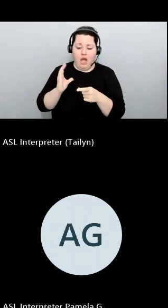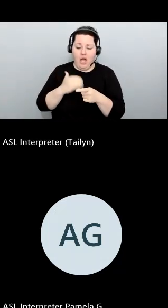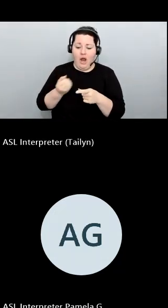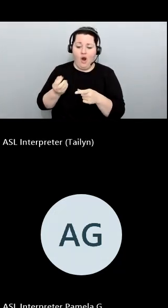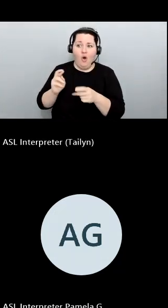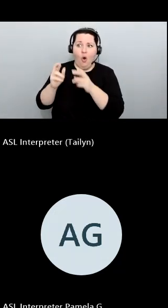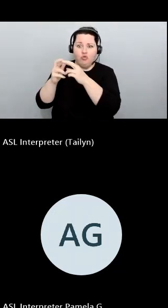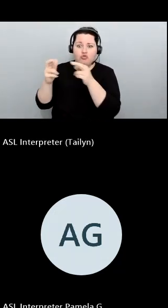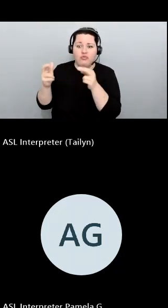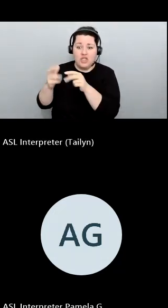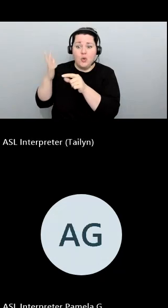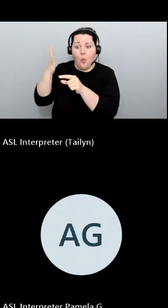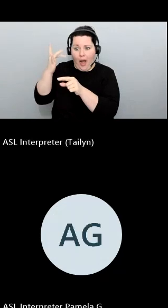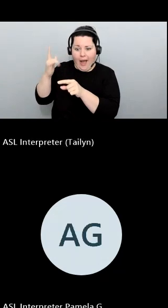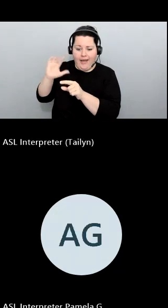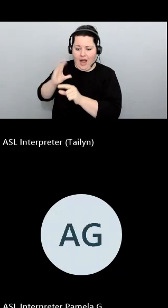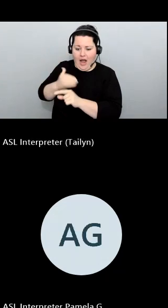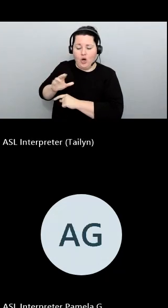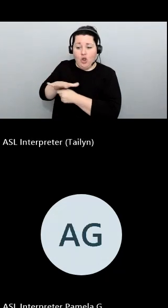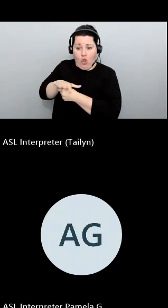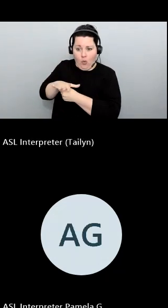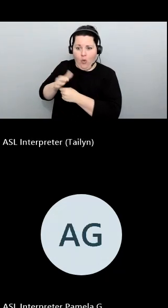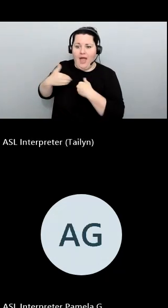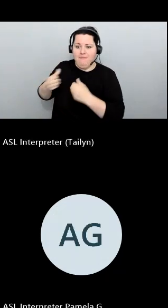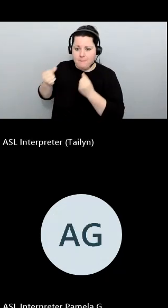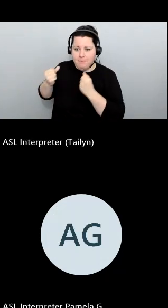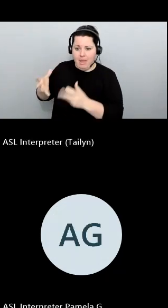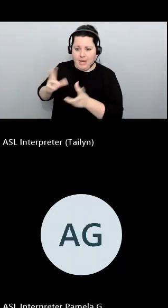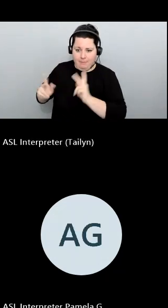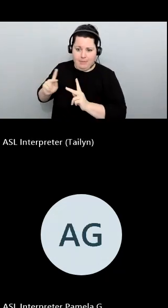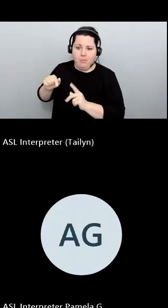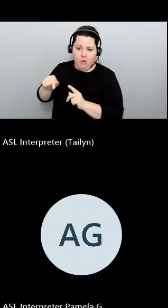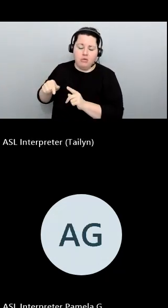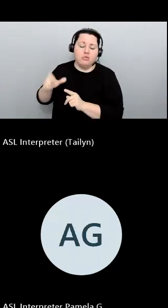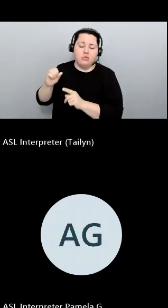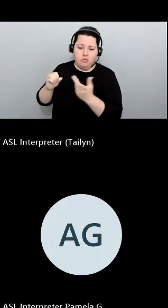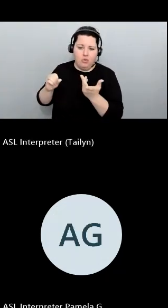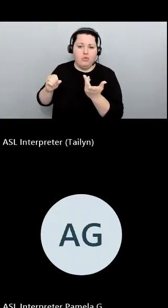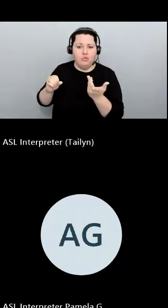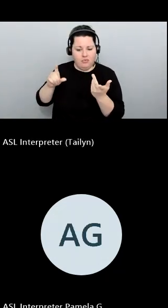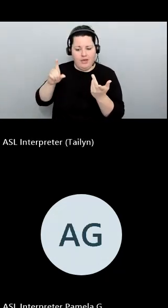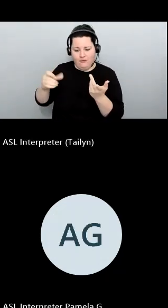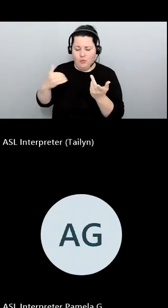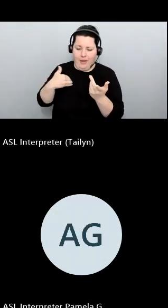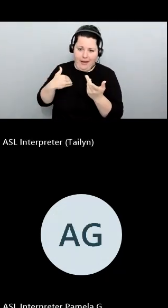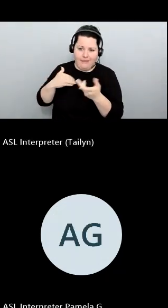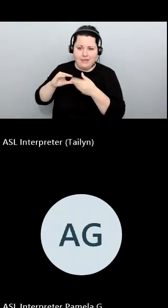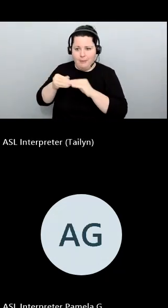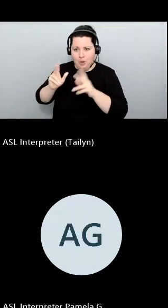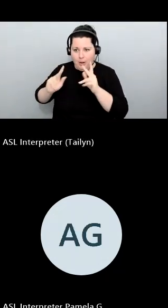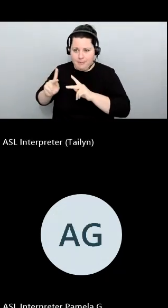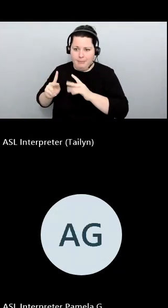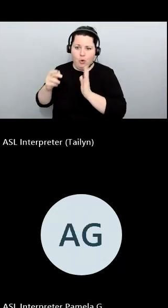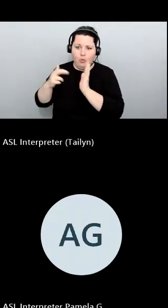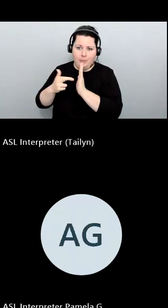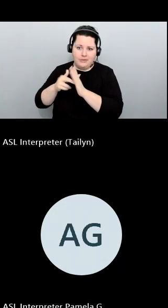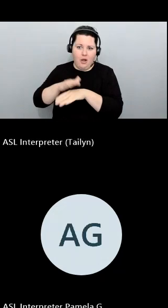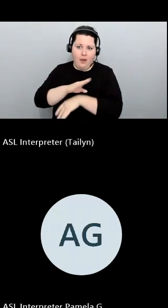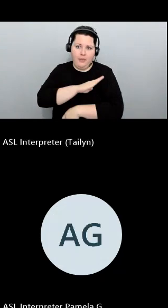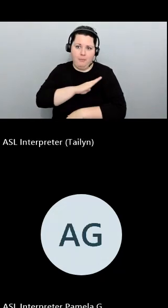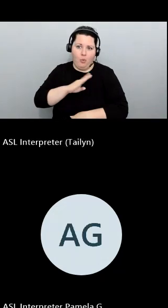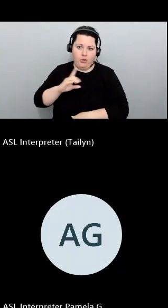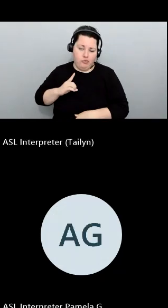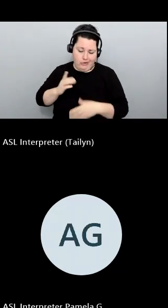many people in it. And there needs to be a, direct correlation of number of people represented on the board of